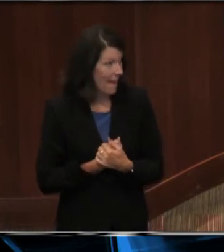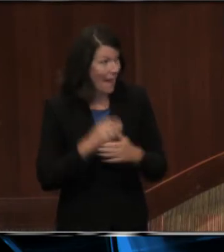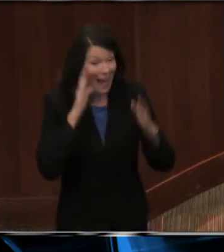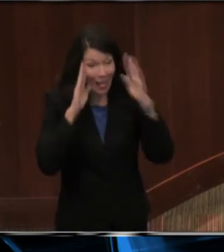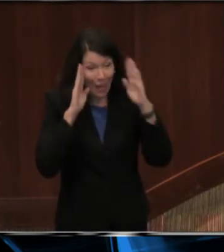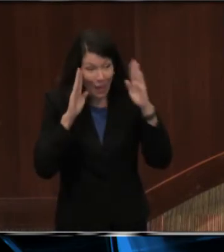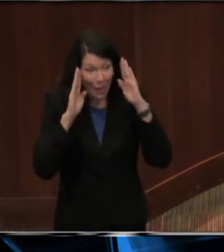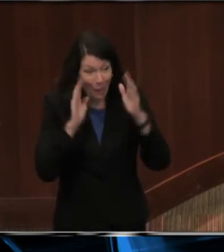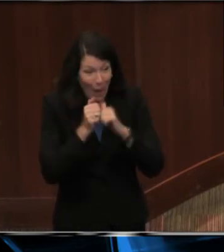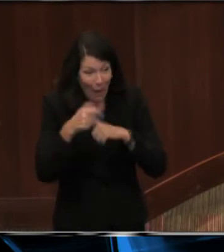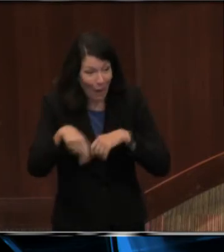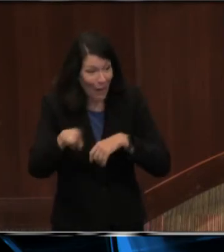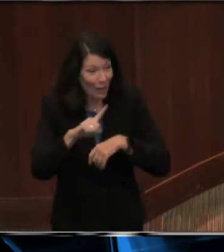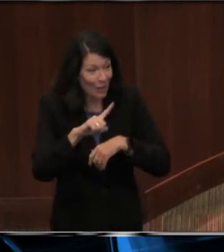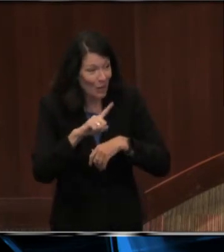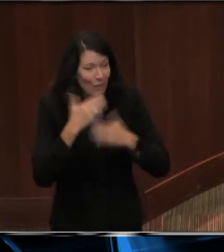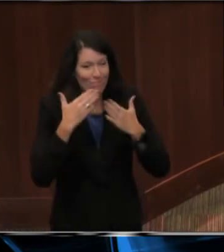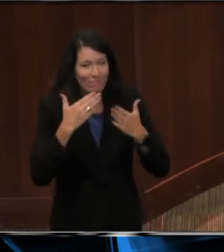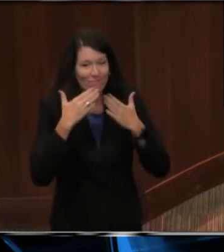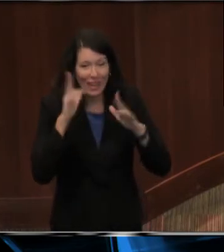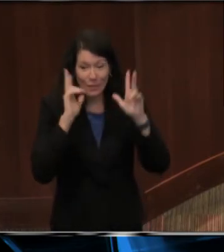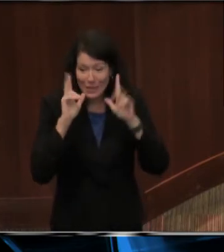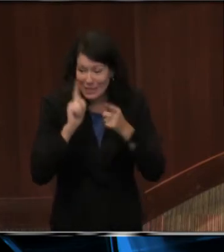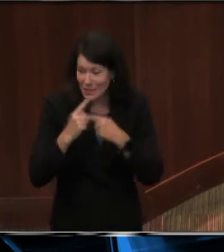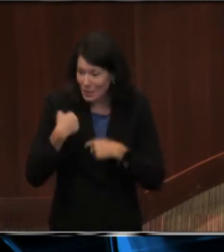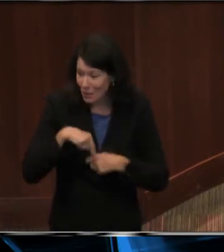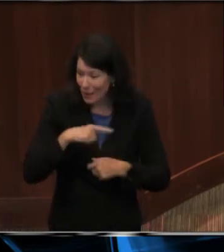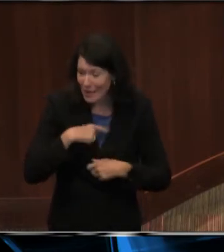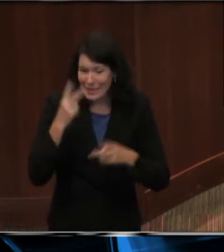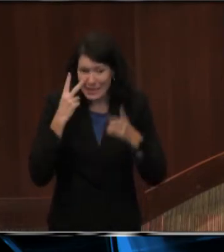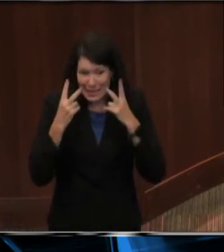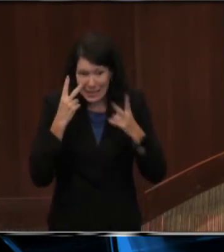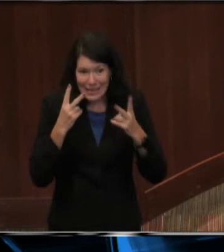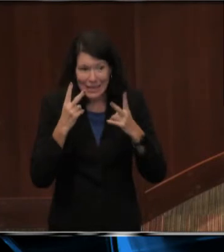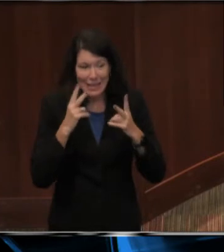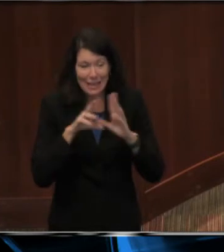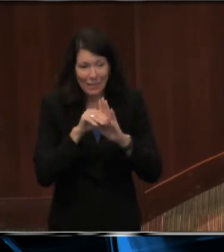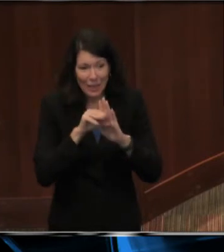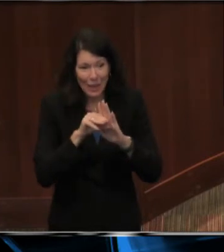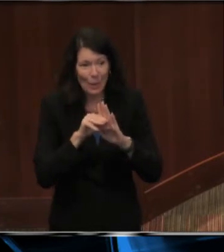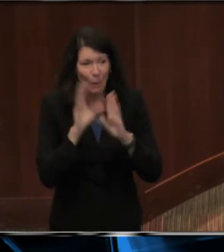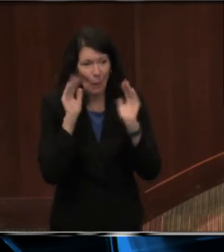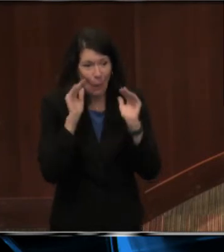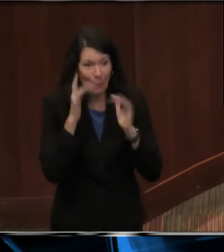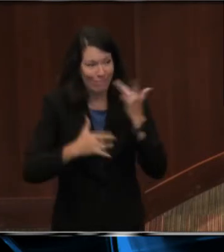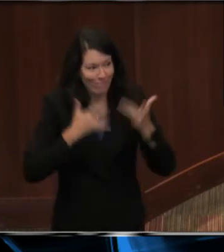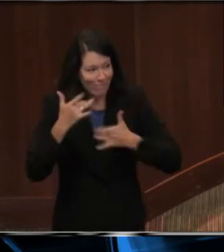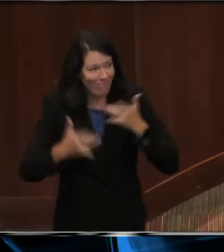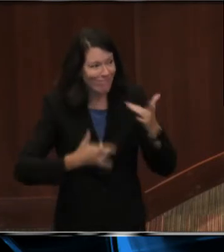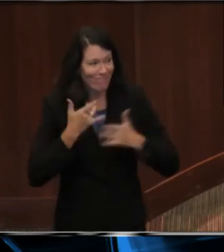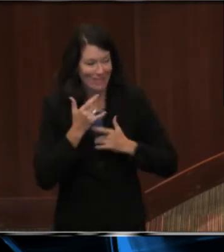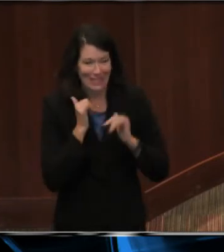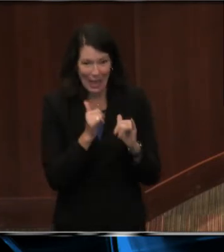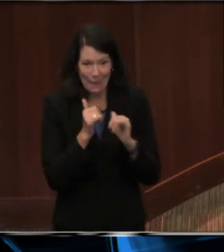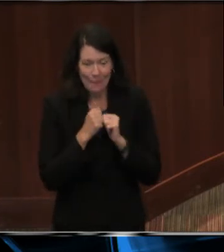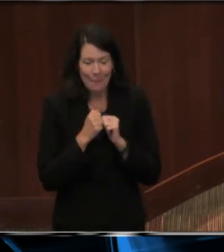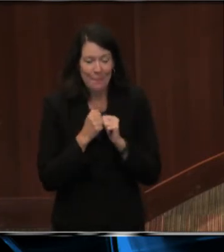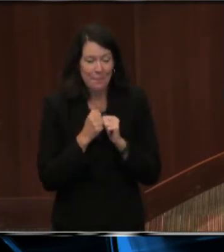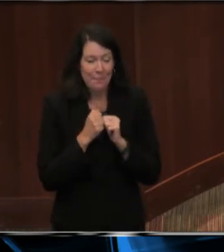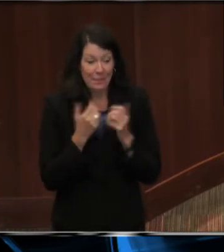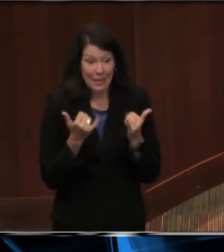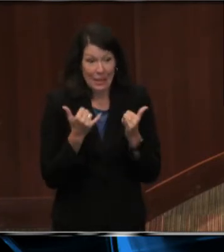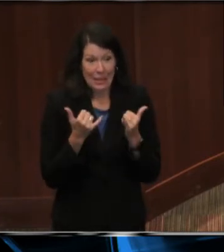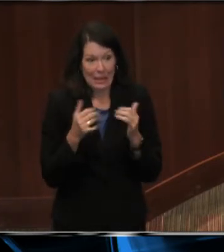Hi everyone, how are you today? Thank you for listening to us. Thank you for seeing this video. I hope you're excited as we are.